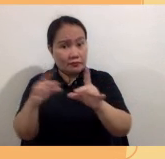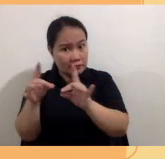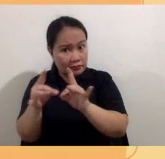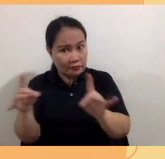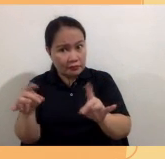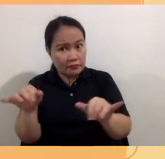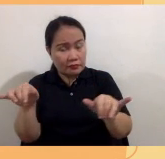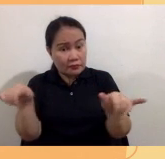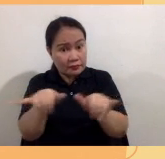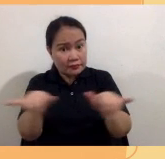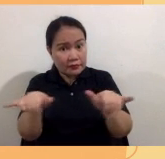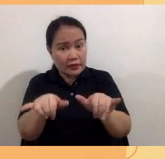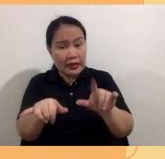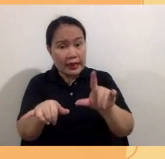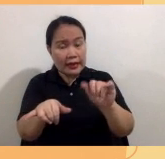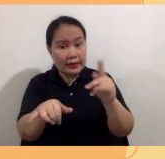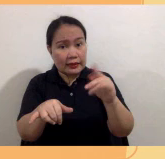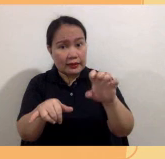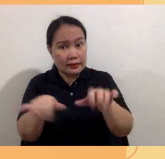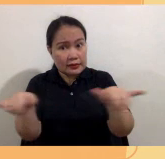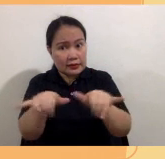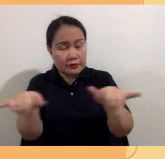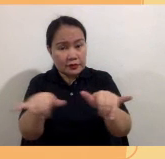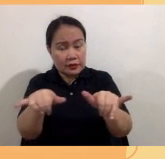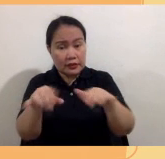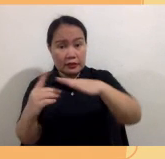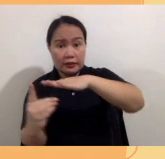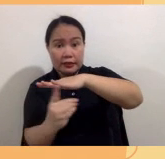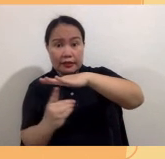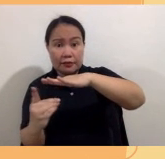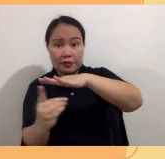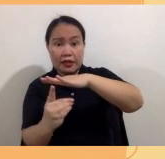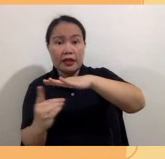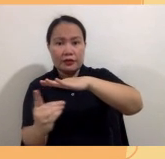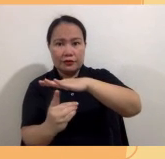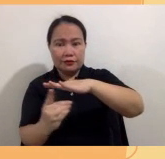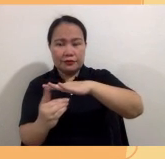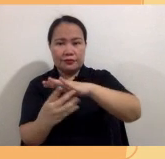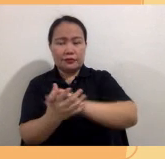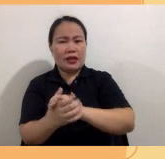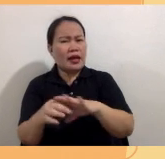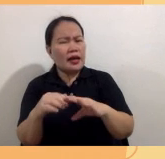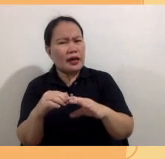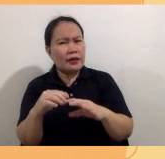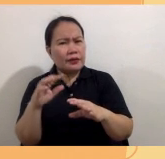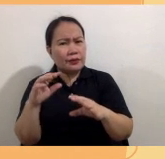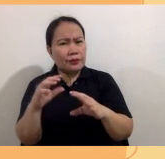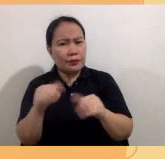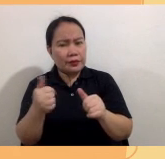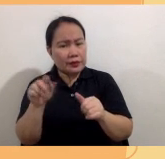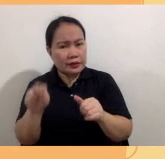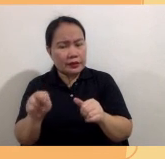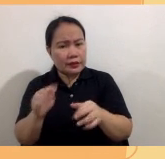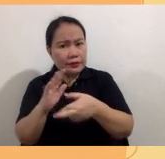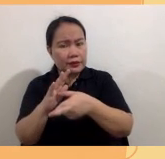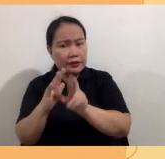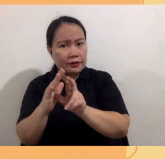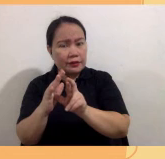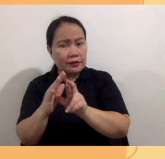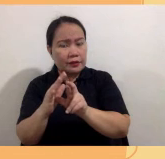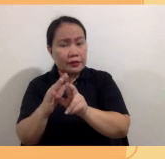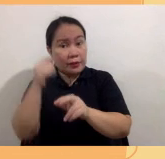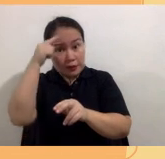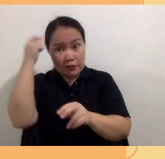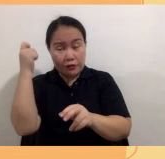like denominators? Okay, bakit kailangan nating i-recall yung process ng pag-add and subtract ng rational numbers? Kasi